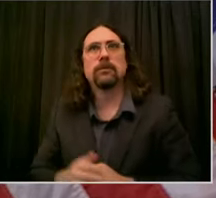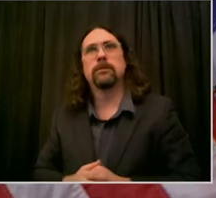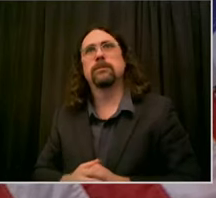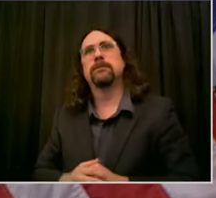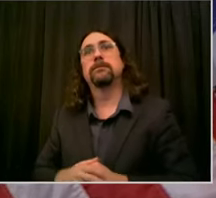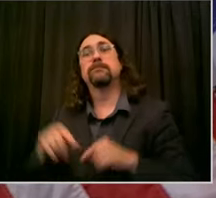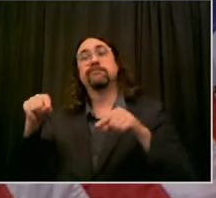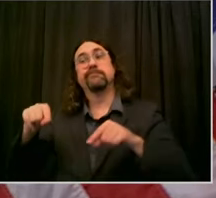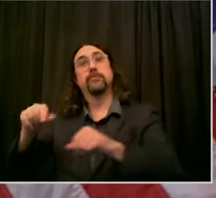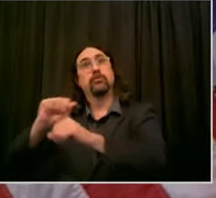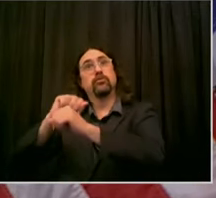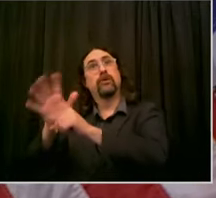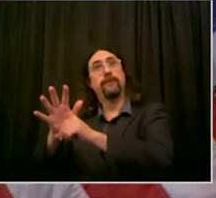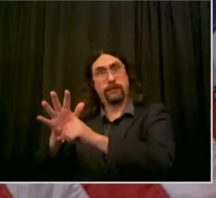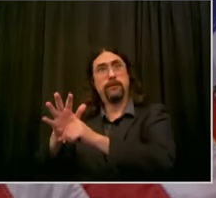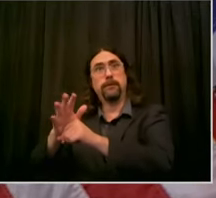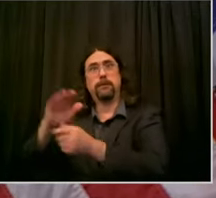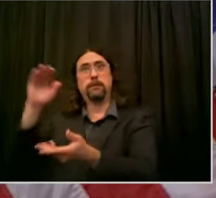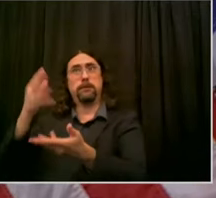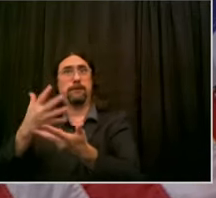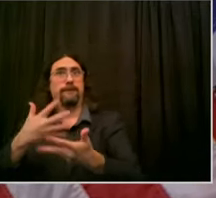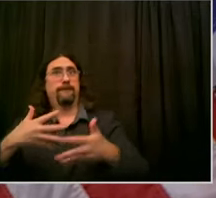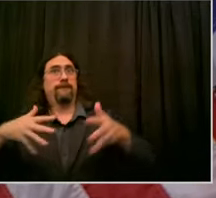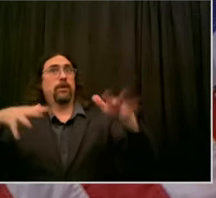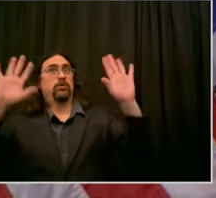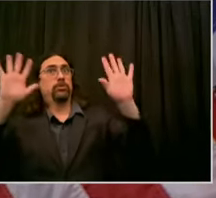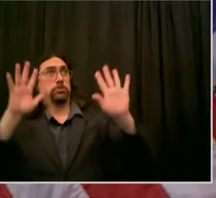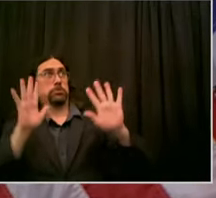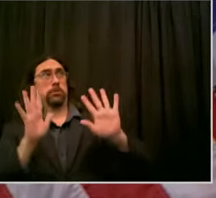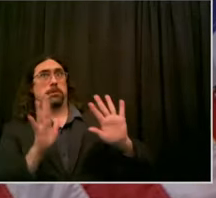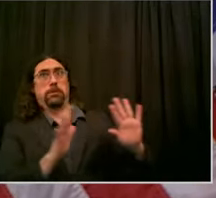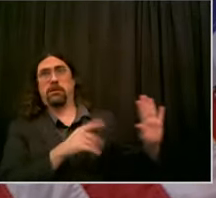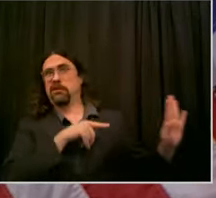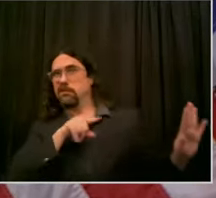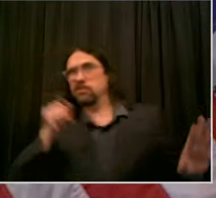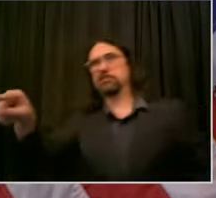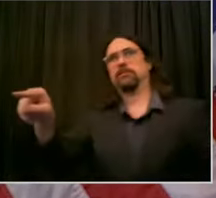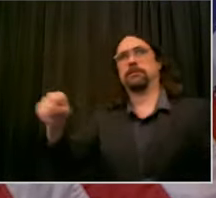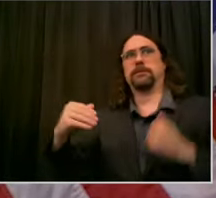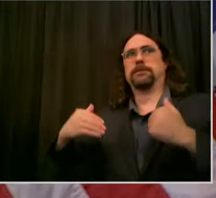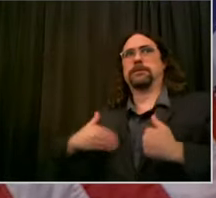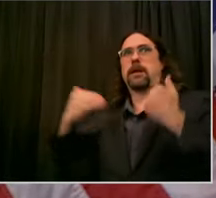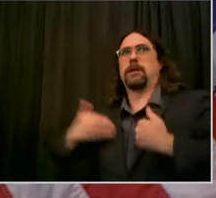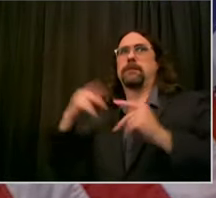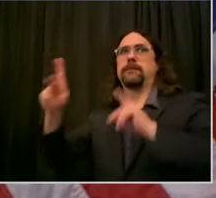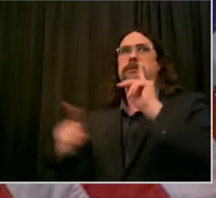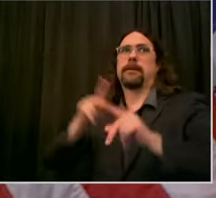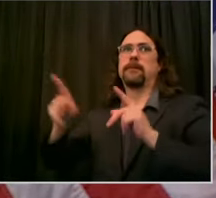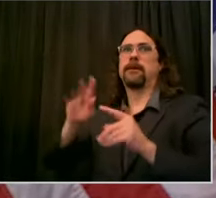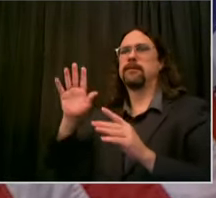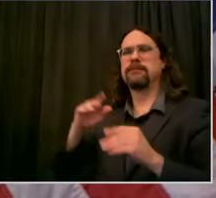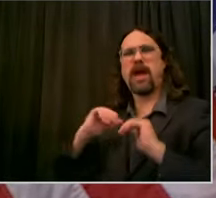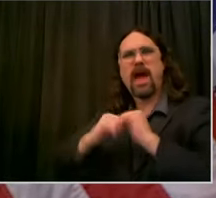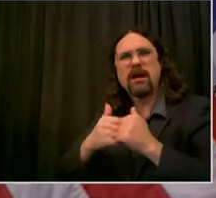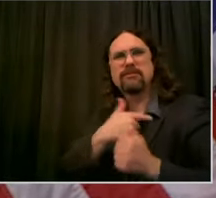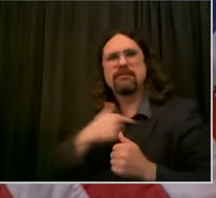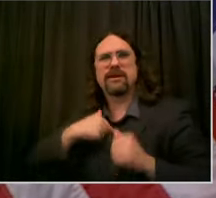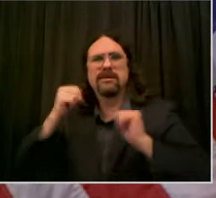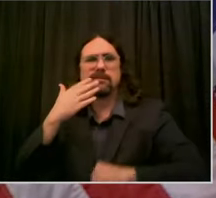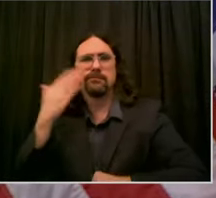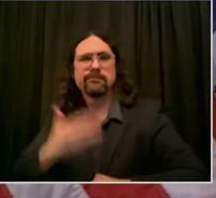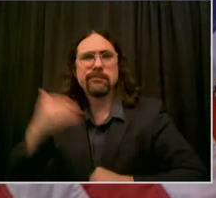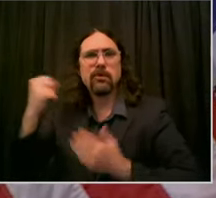we start to implement that again, as we fight back this crisis, I hope people will pay attention to what he's doing. And commissioner, I'm going to ask you to jump